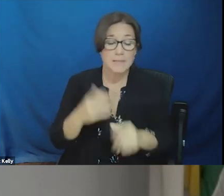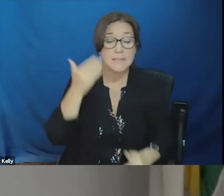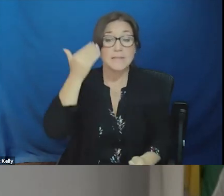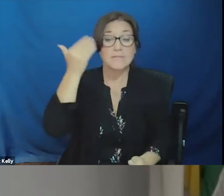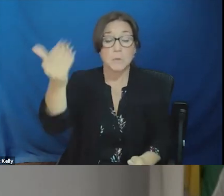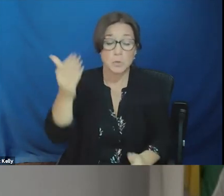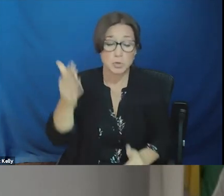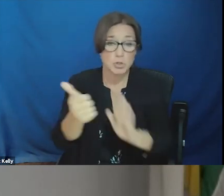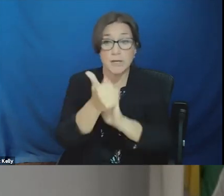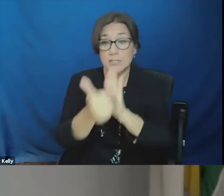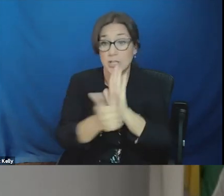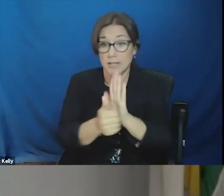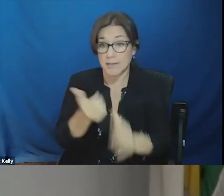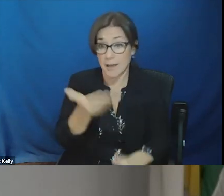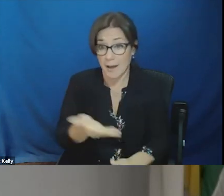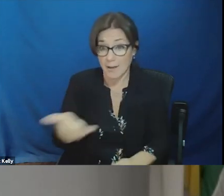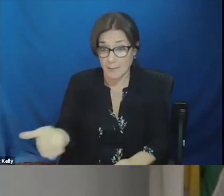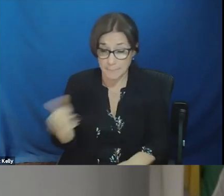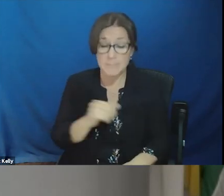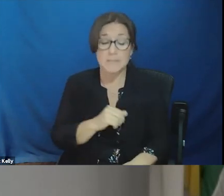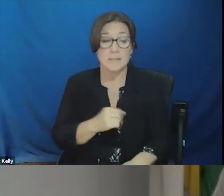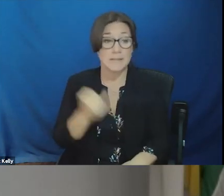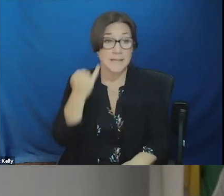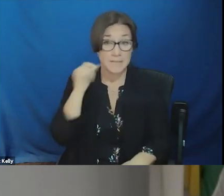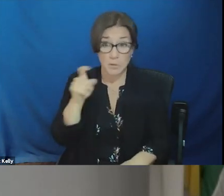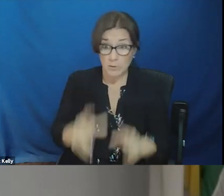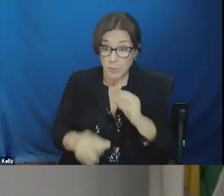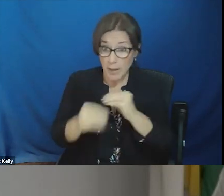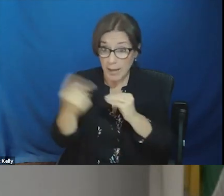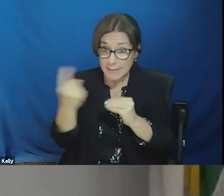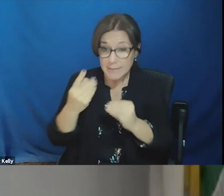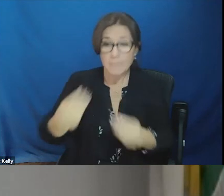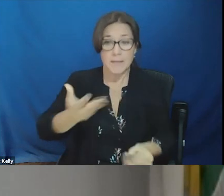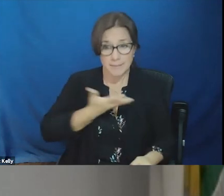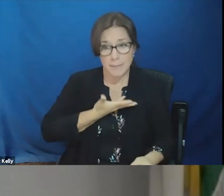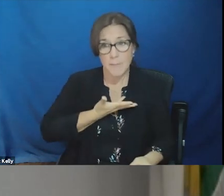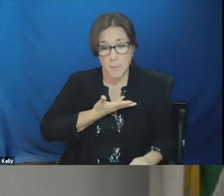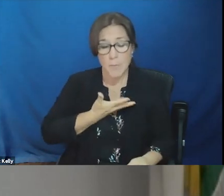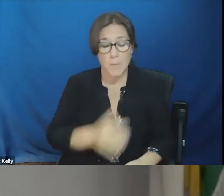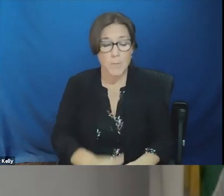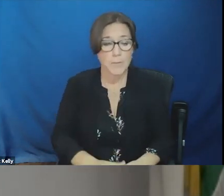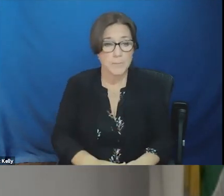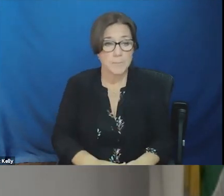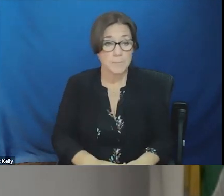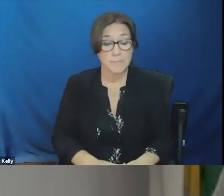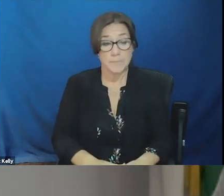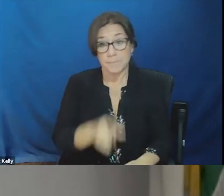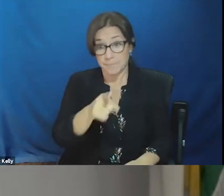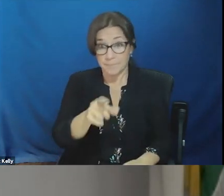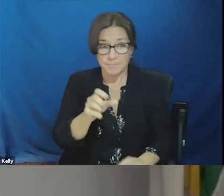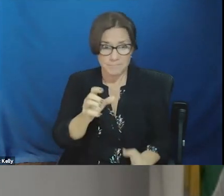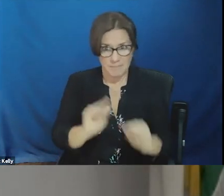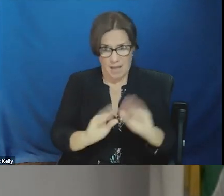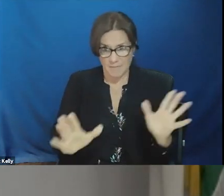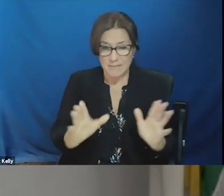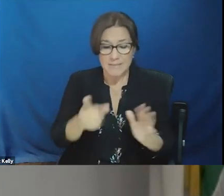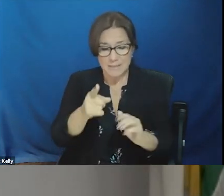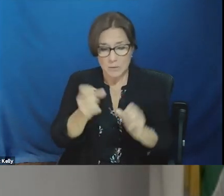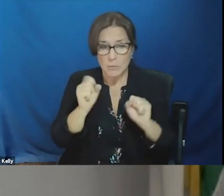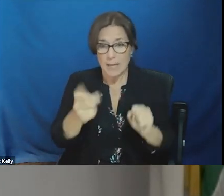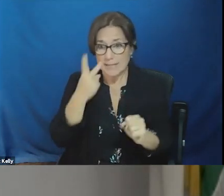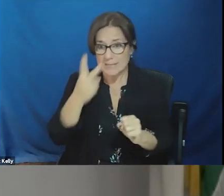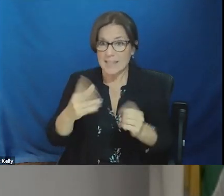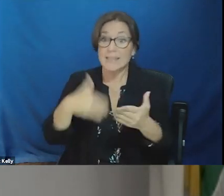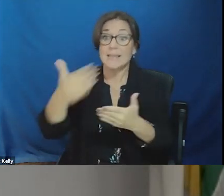if you have anything to add, please be sure that you let us know. But as you can see, we have lots of things planned for the next meeting and